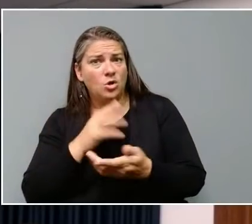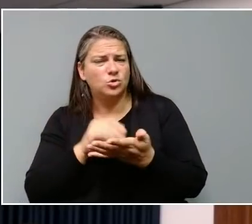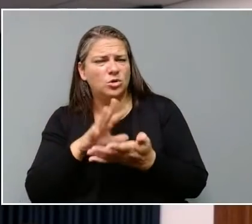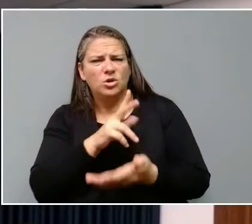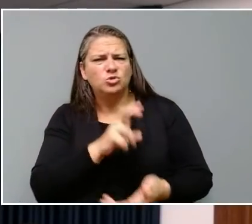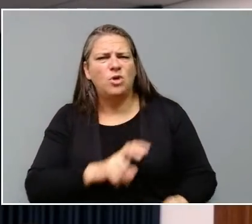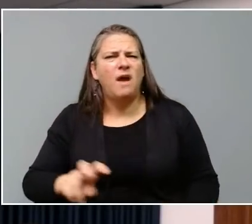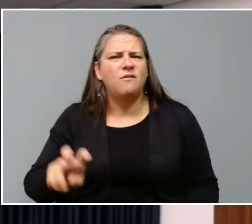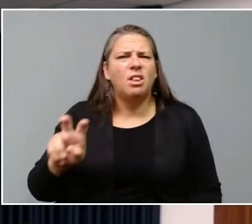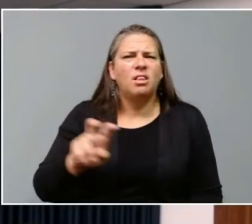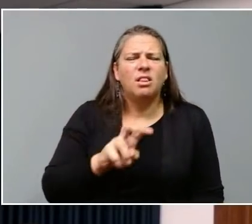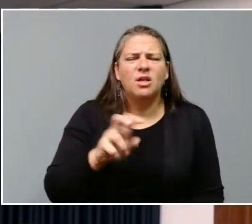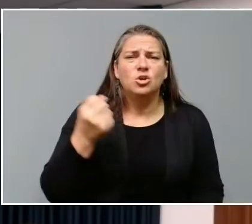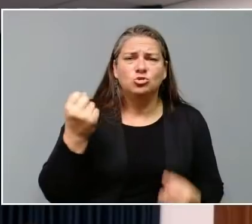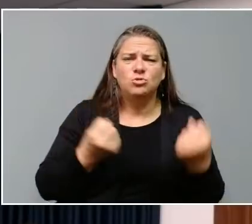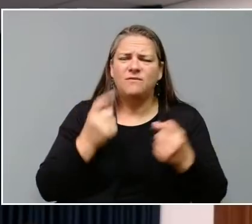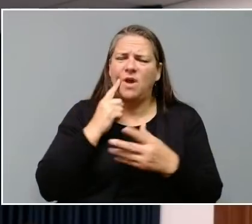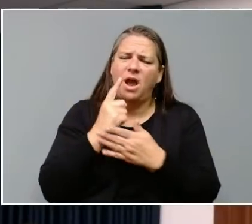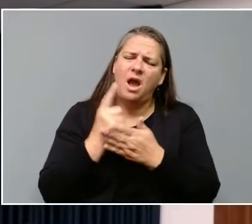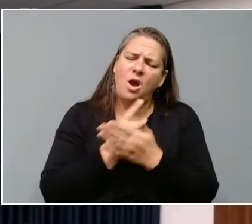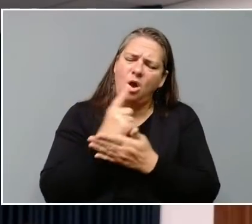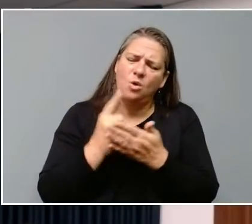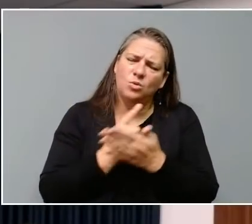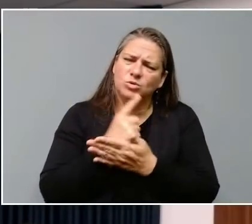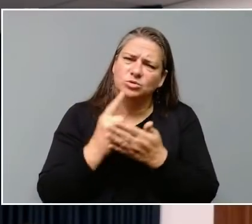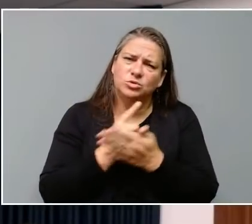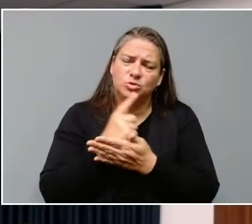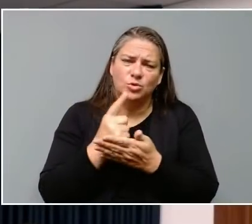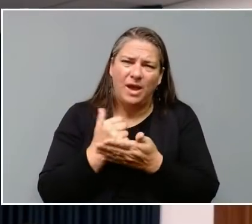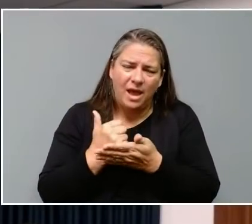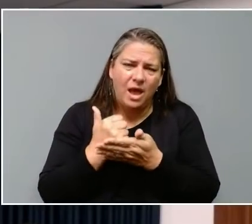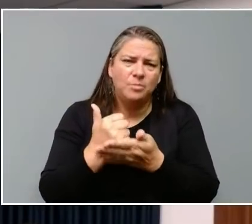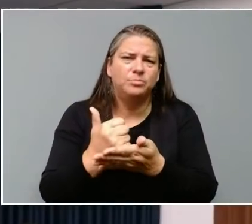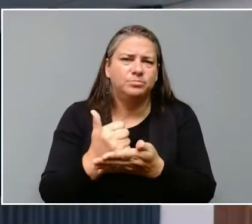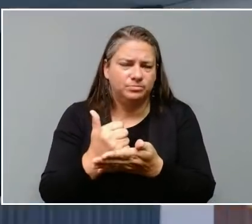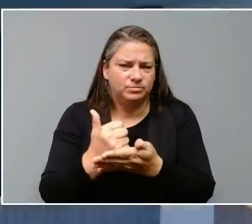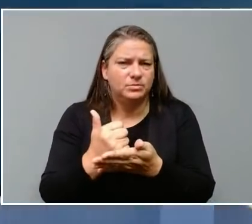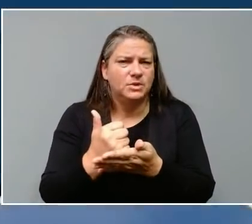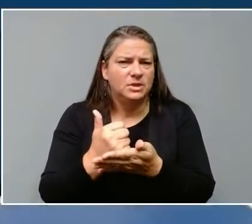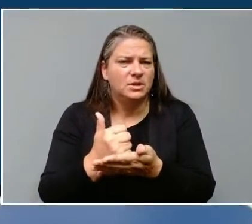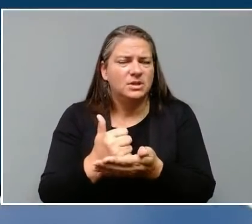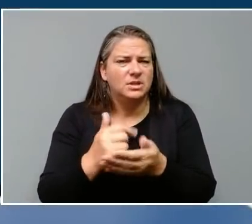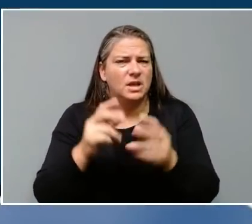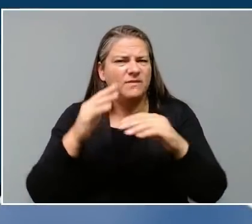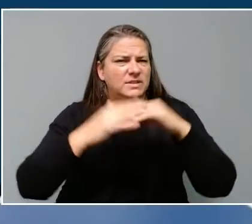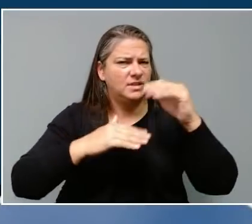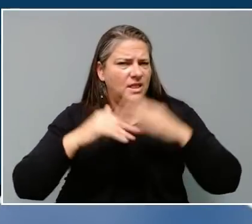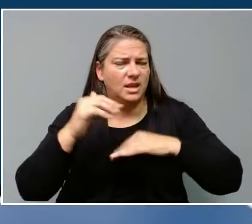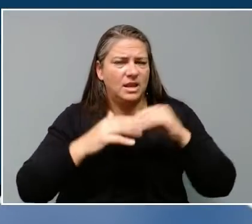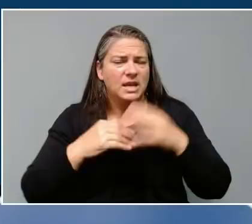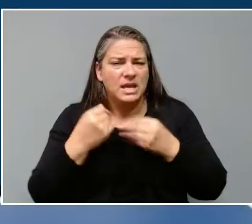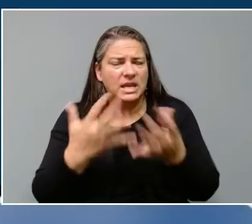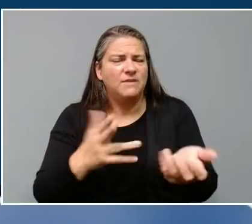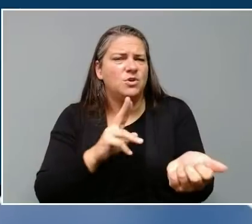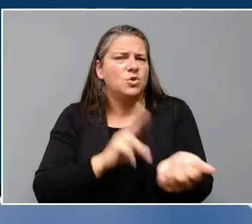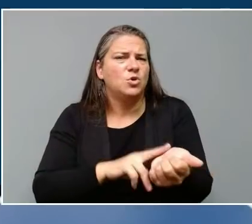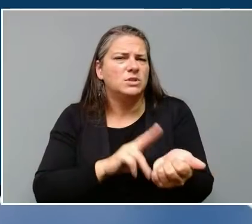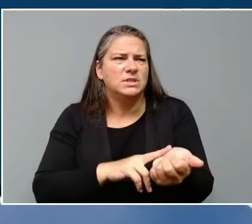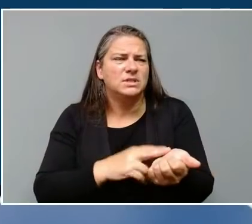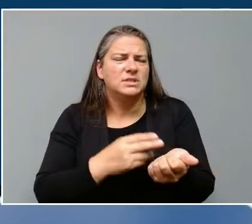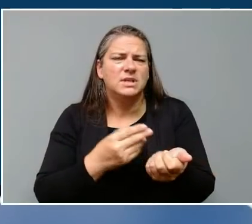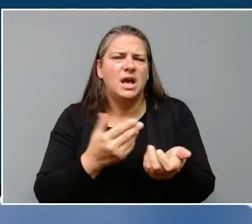driving hours to provide a second set of hands to assistance to these facilities to give the nurses just another set of